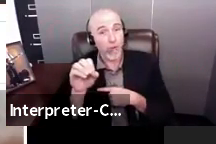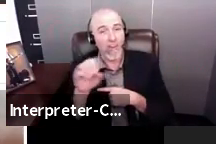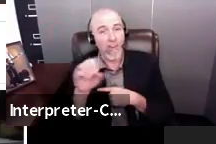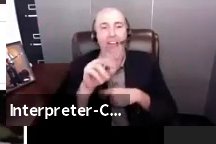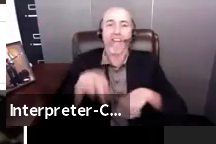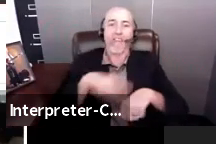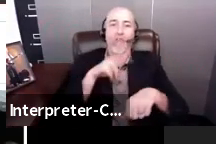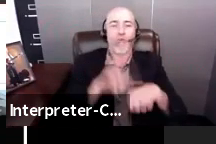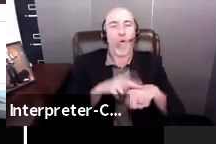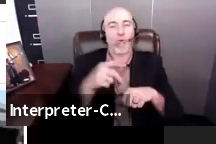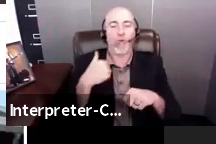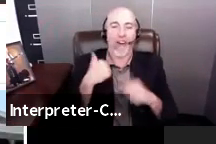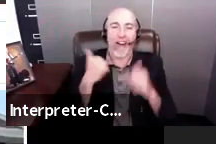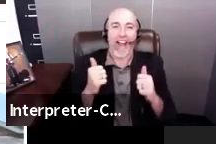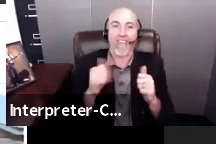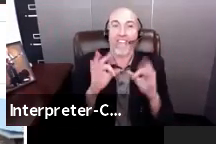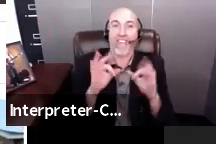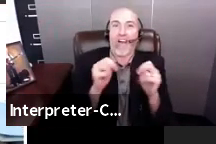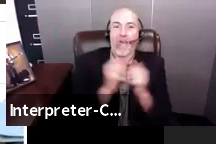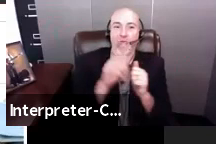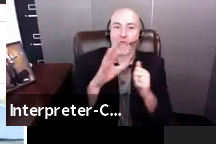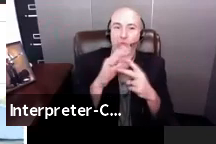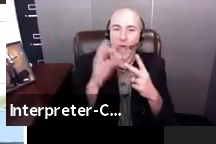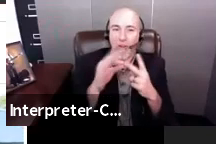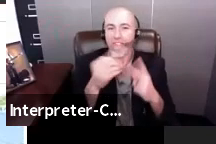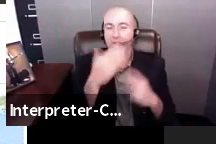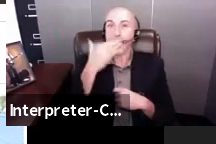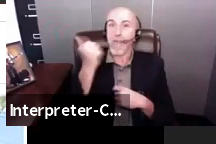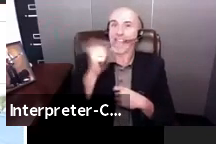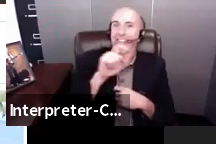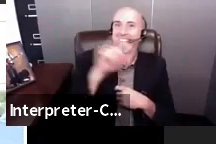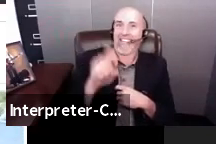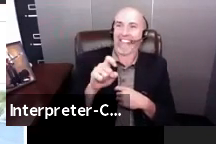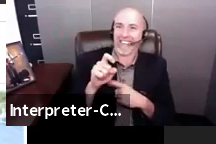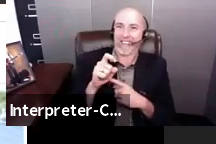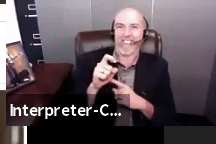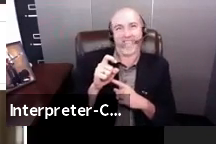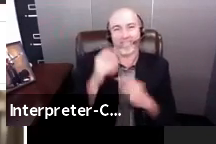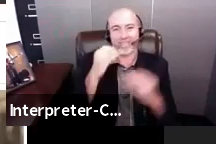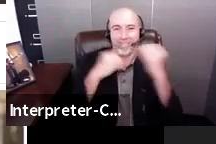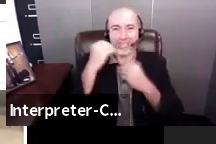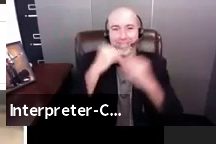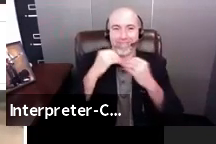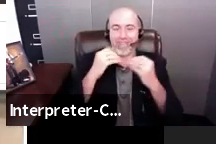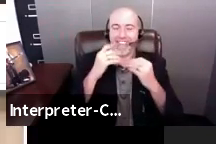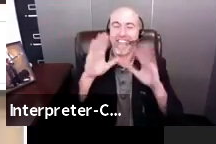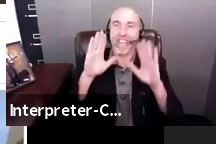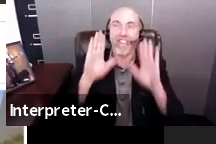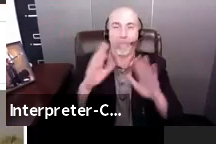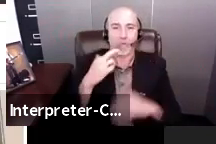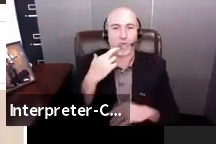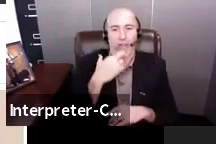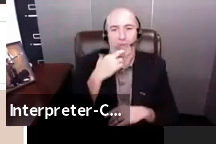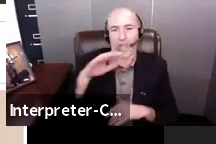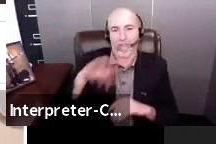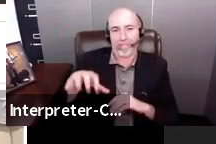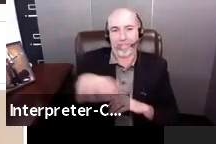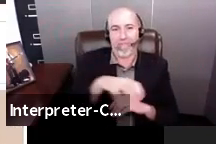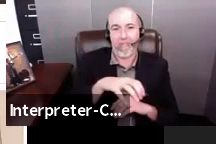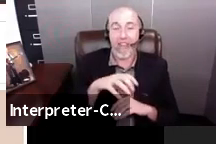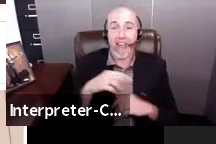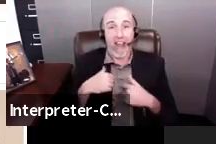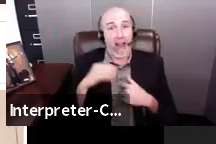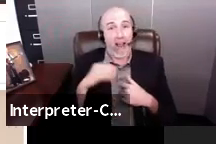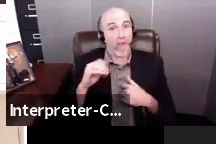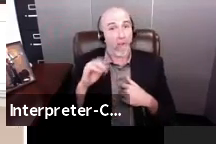off with fun with your choice in the best Texas dining, one of our fabulous restaurants. As mayor of Abilene,